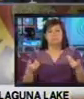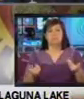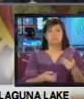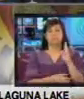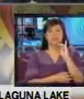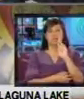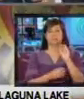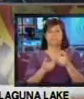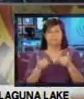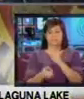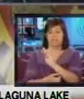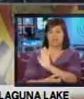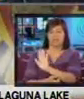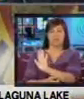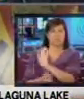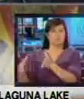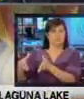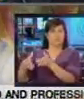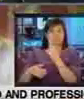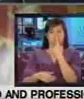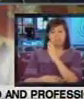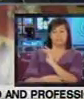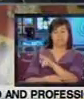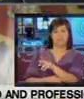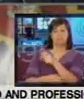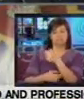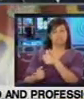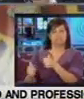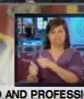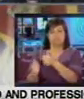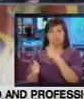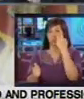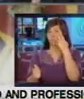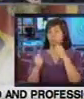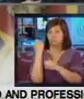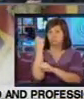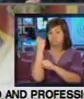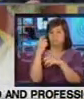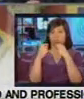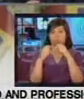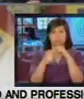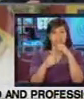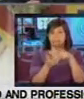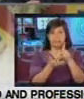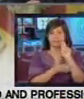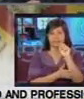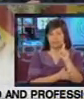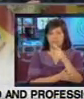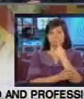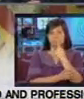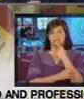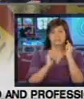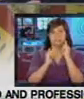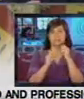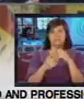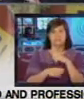only specific to BIR, and apparently he has said the BIR is going to go after tax cheats. Yes. Mm. So he's even said that. You were even